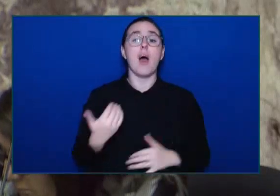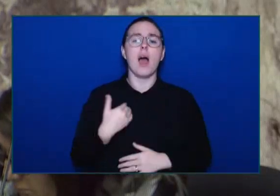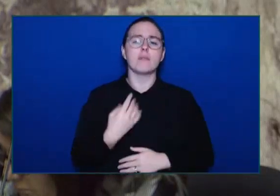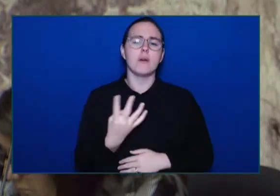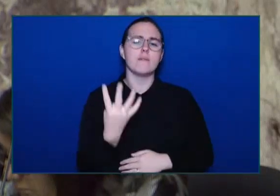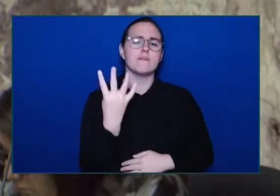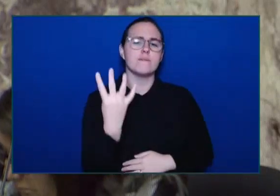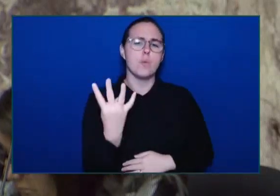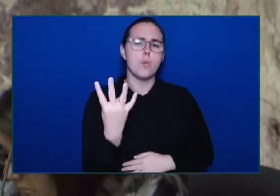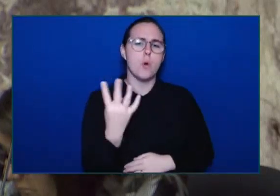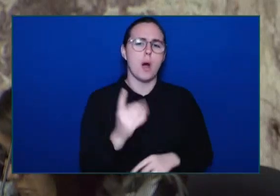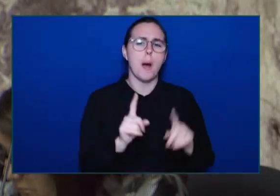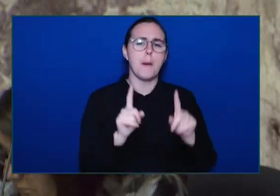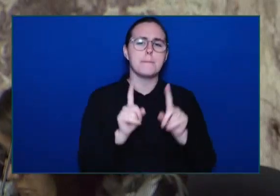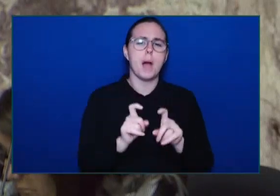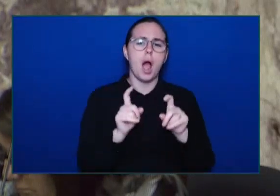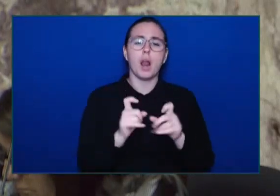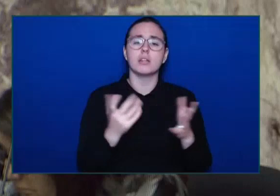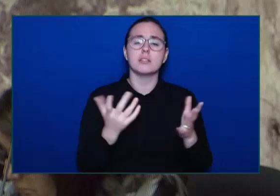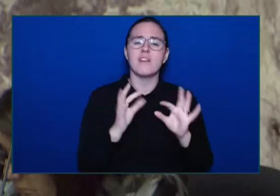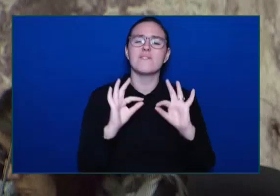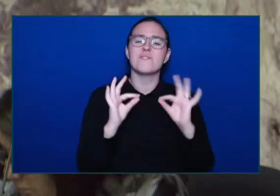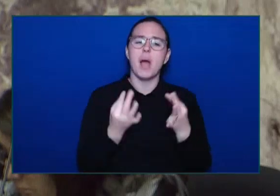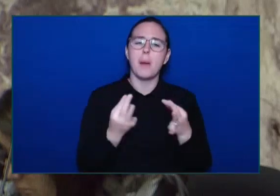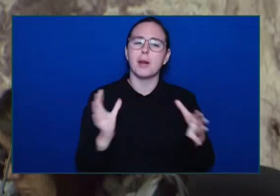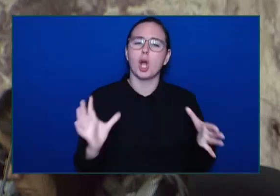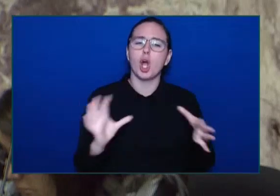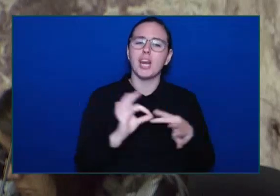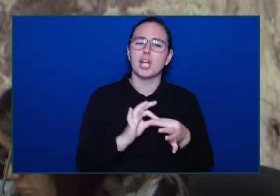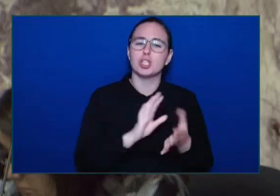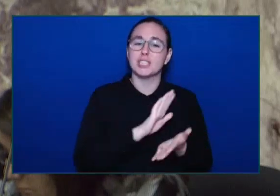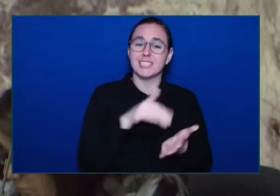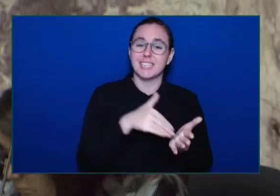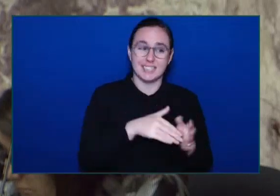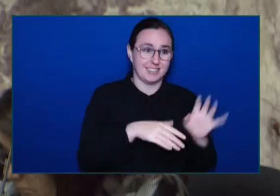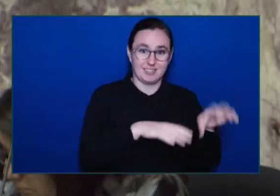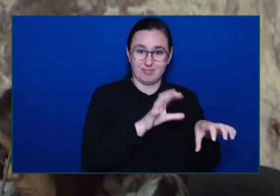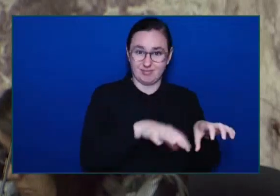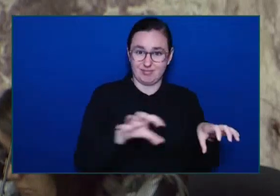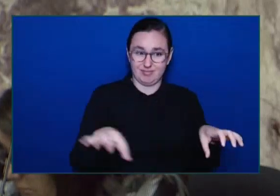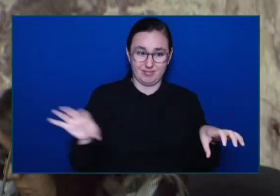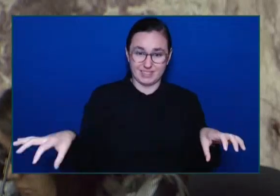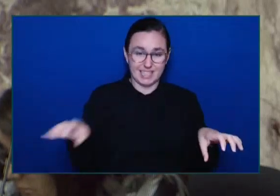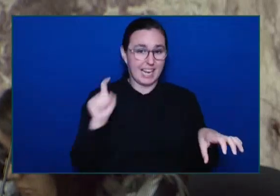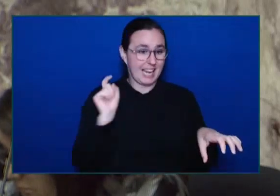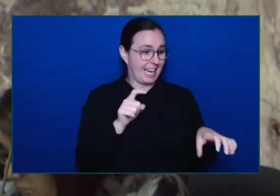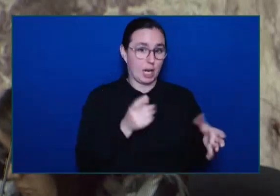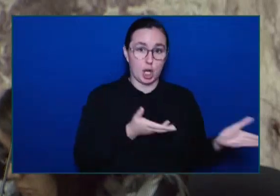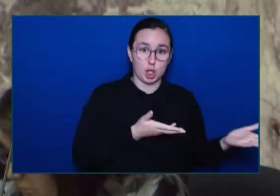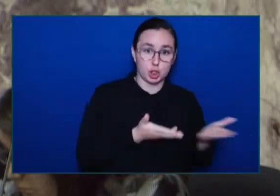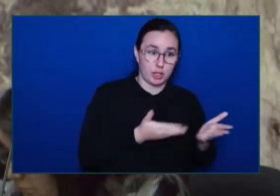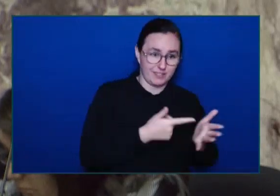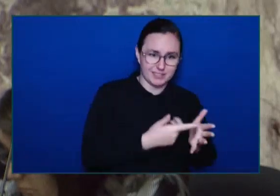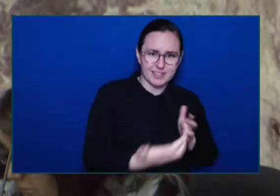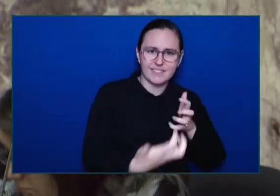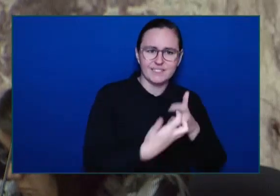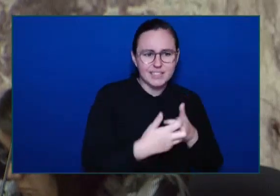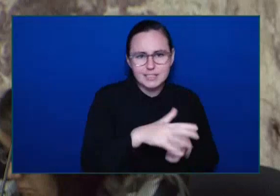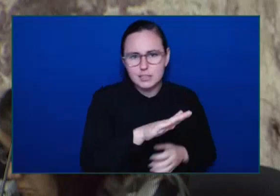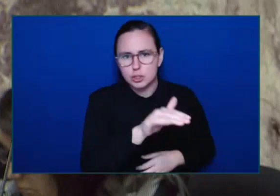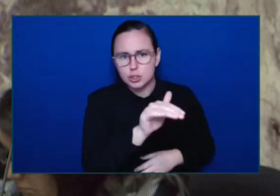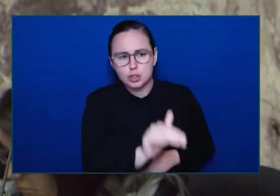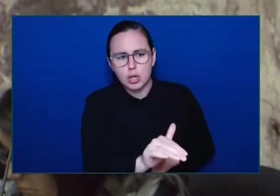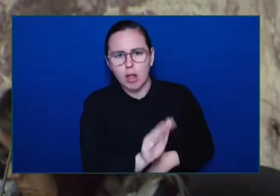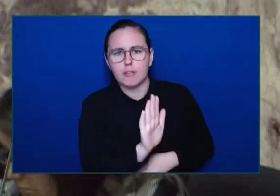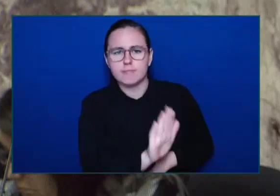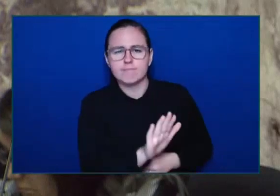we need to match up services to children's unique needs as early as possible. It's so important to